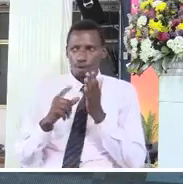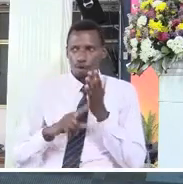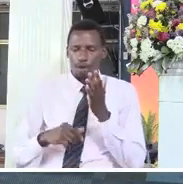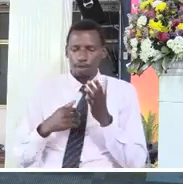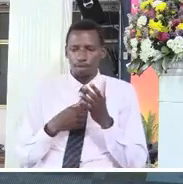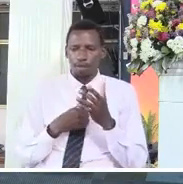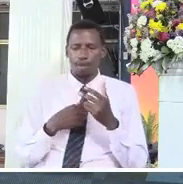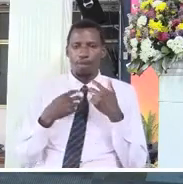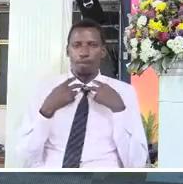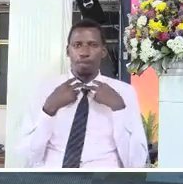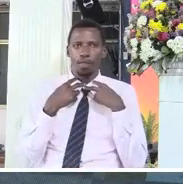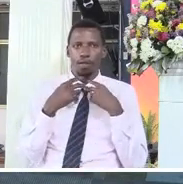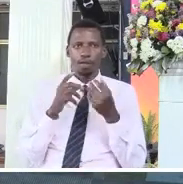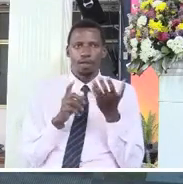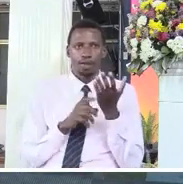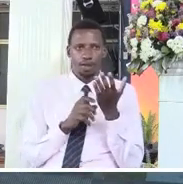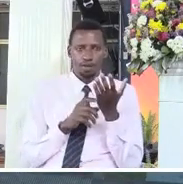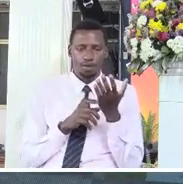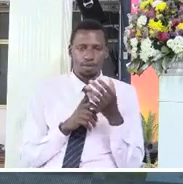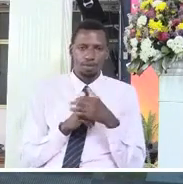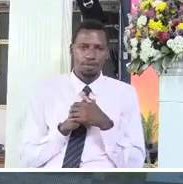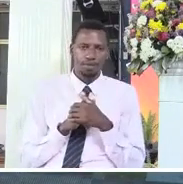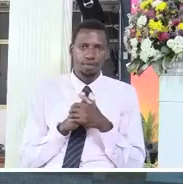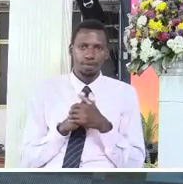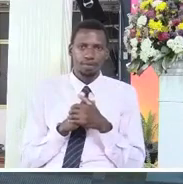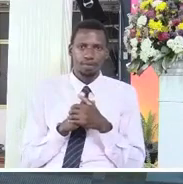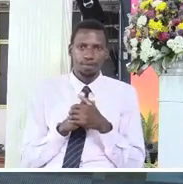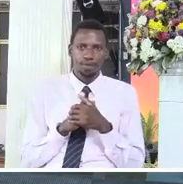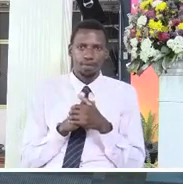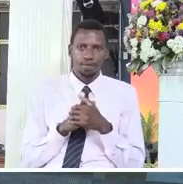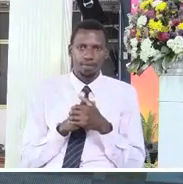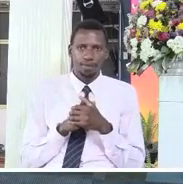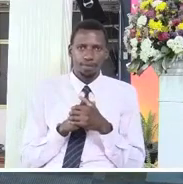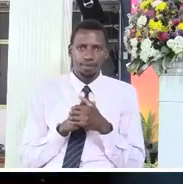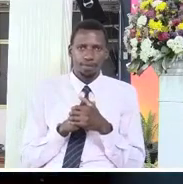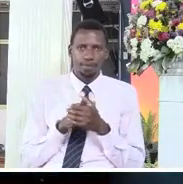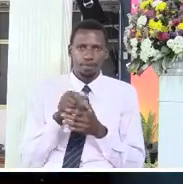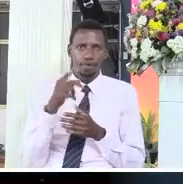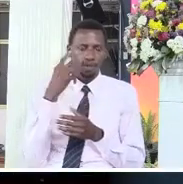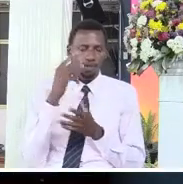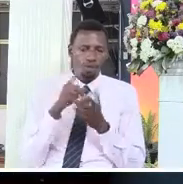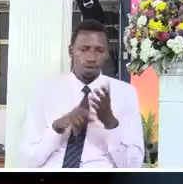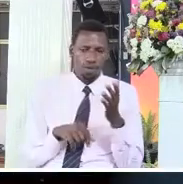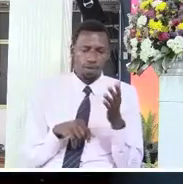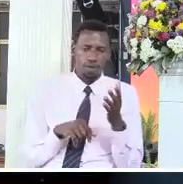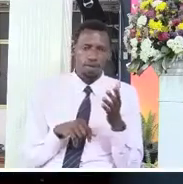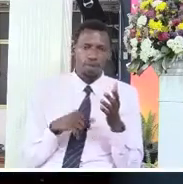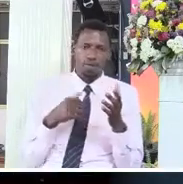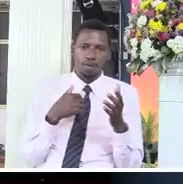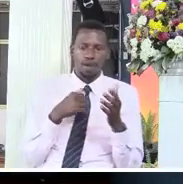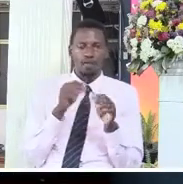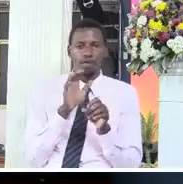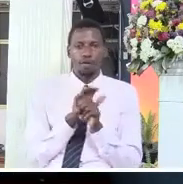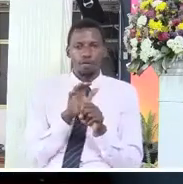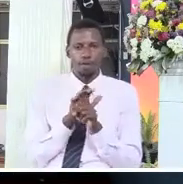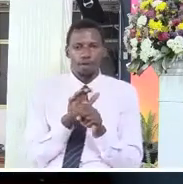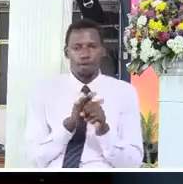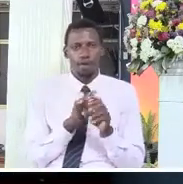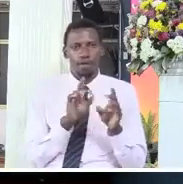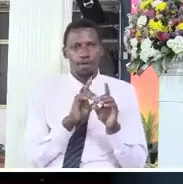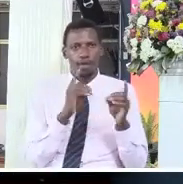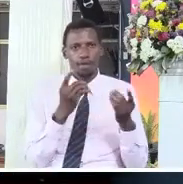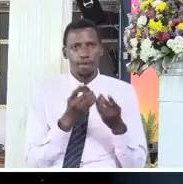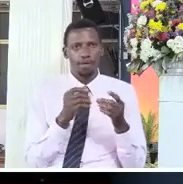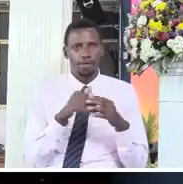I would combine with English in Mariakani when we went for Muhadhara. So you realize that there are many departments now in the church which